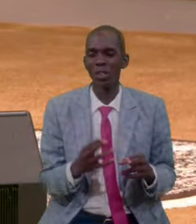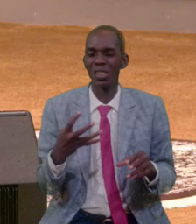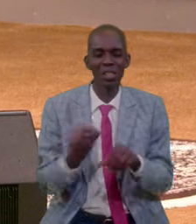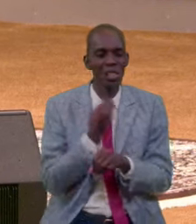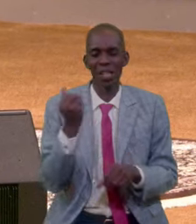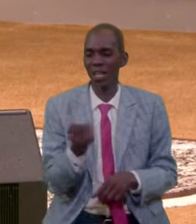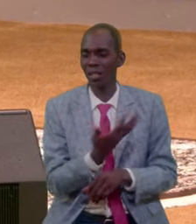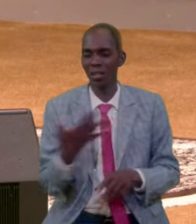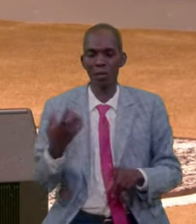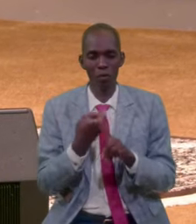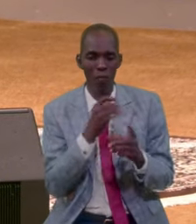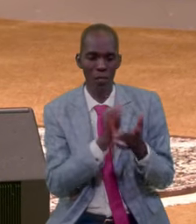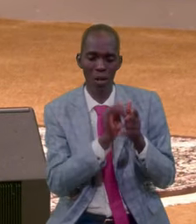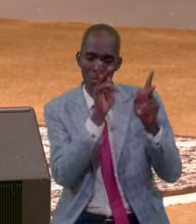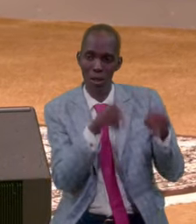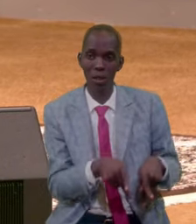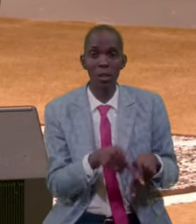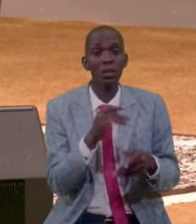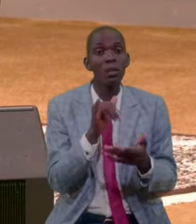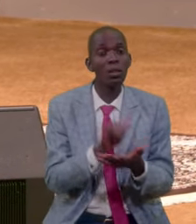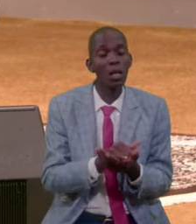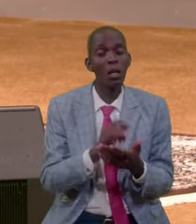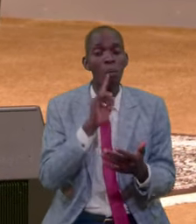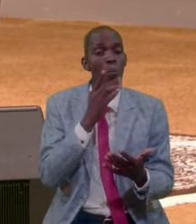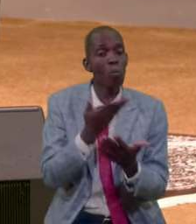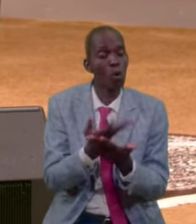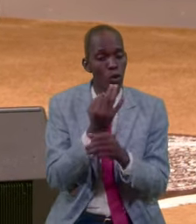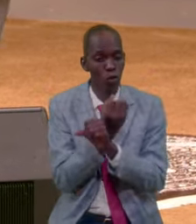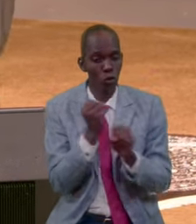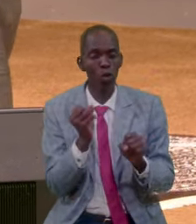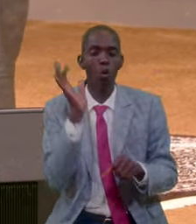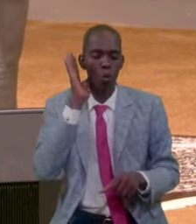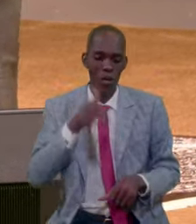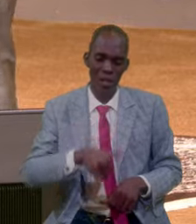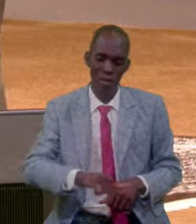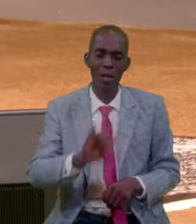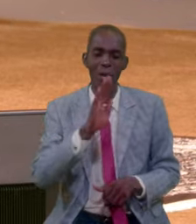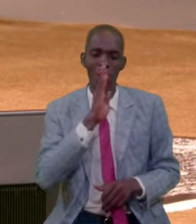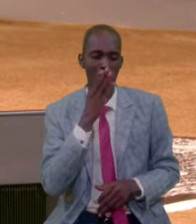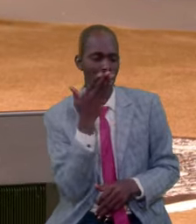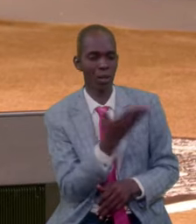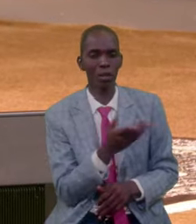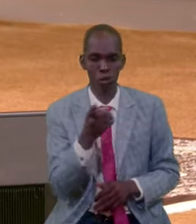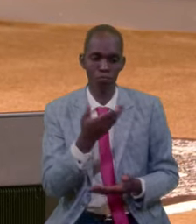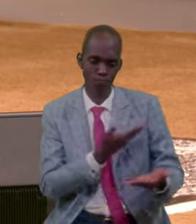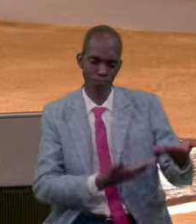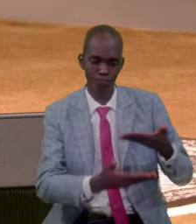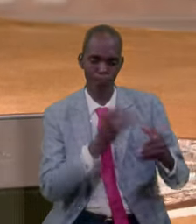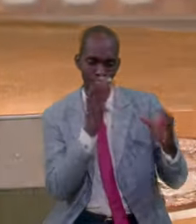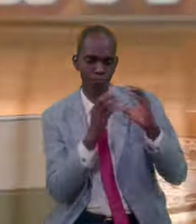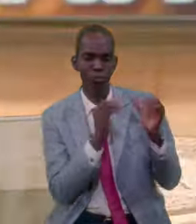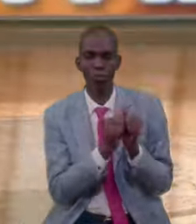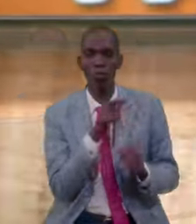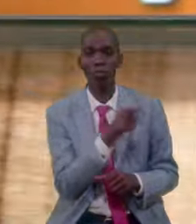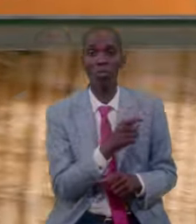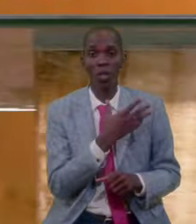anything from him, the evidence of salvation will be there. Interact with him and you will see